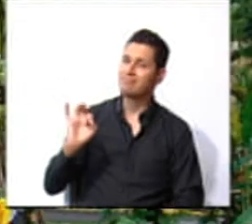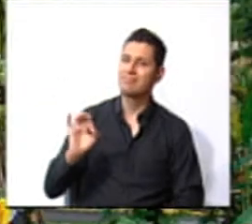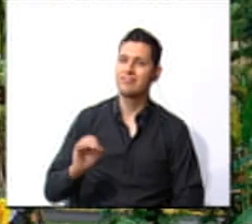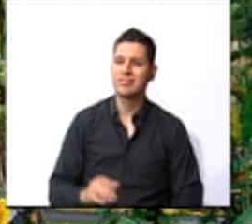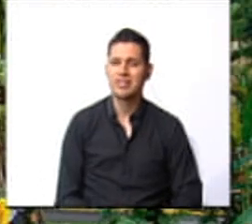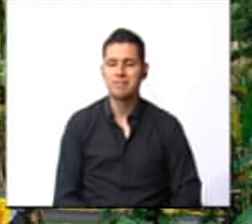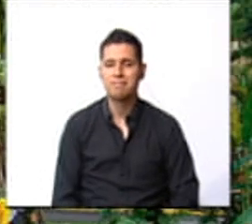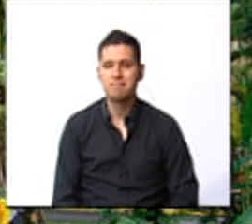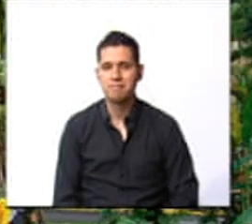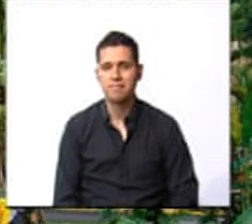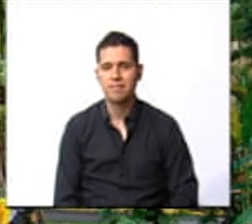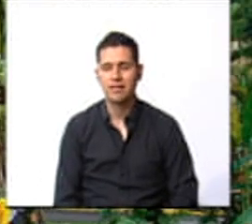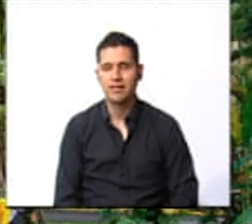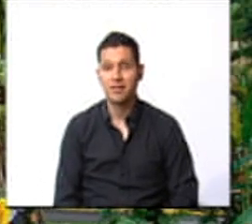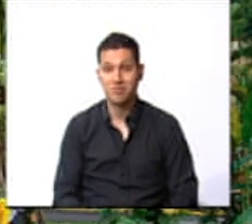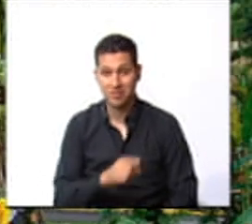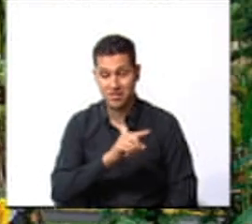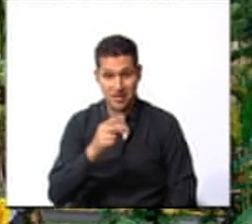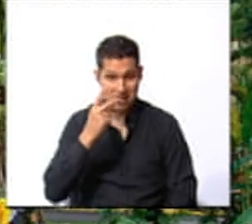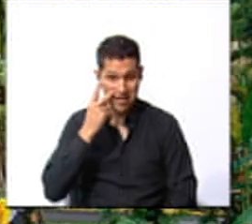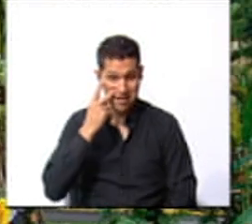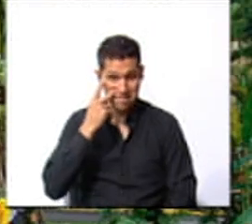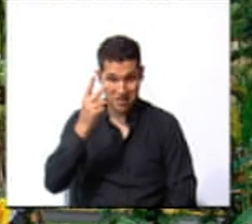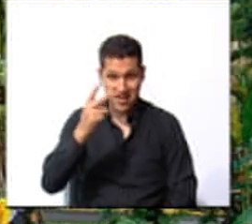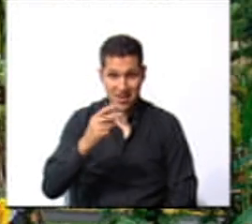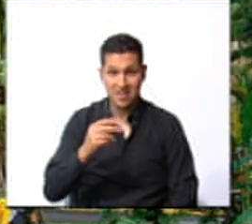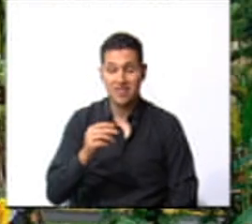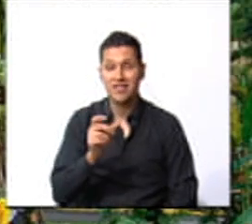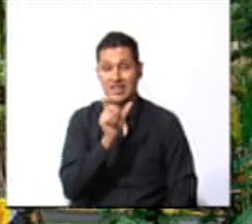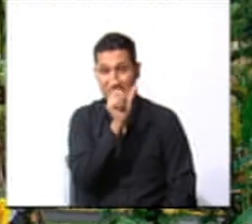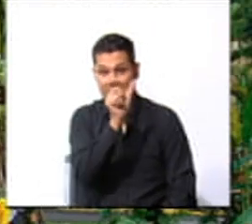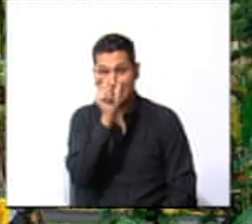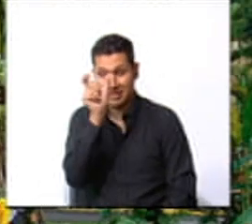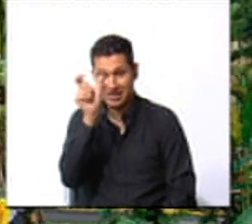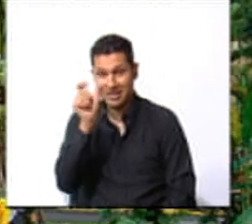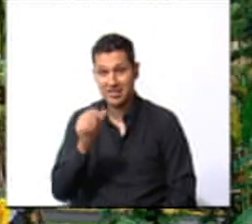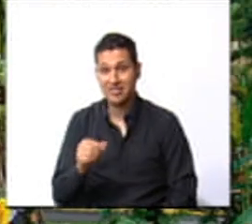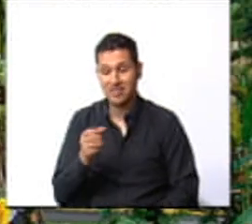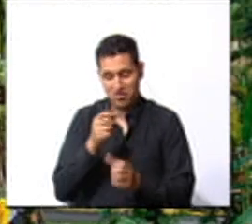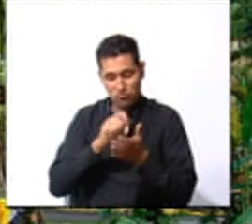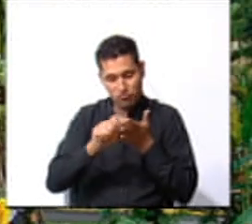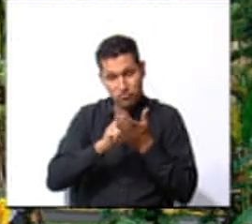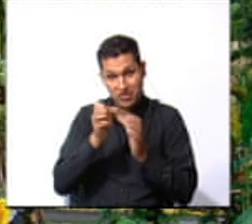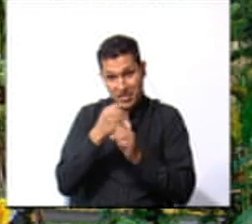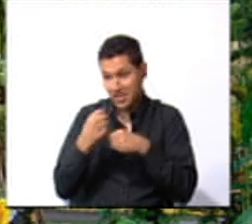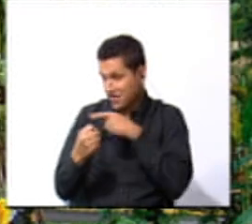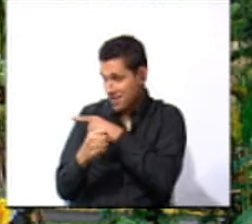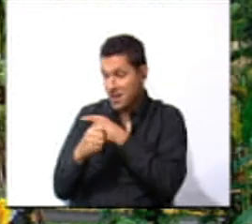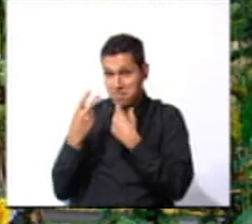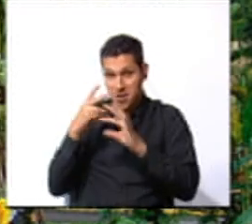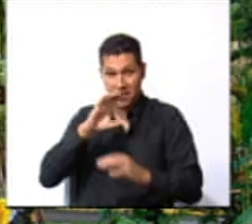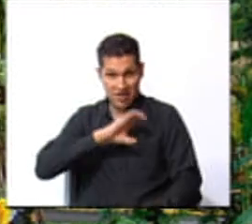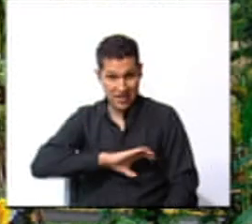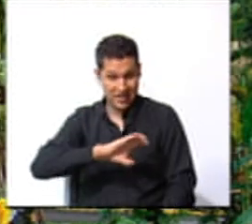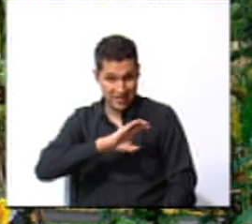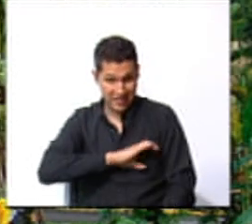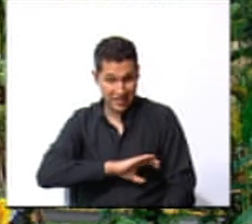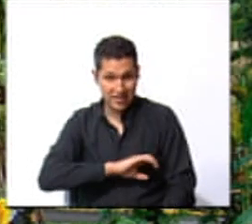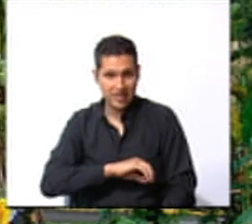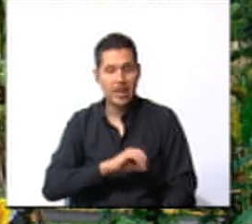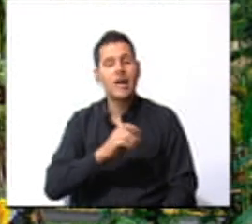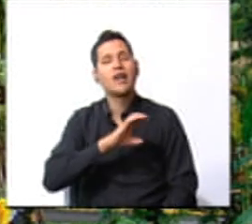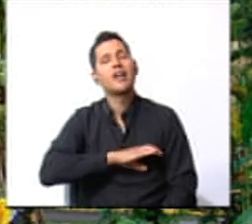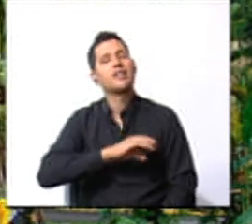Good. Did you see Andres' text? What adjectives, Andres? Oh, yes, teacher.